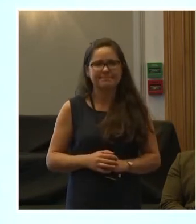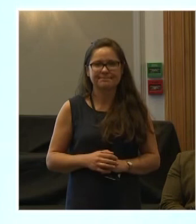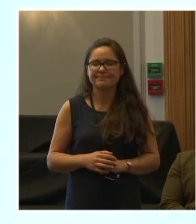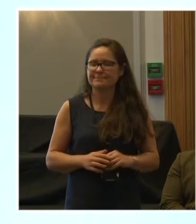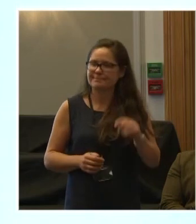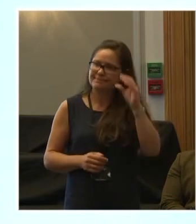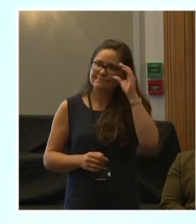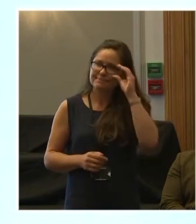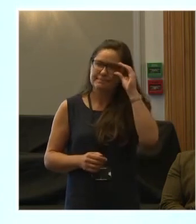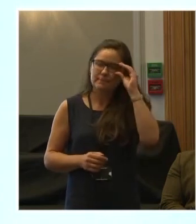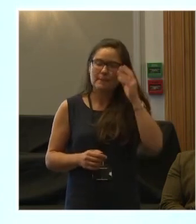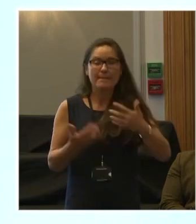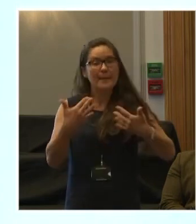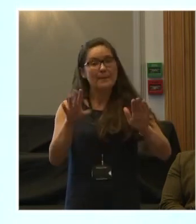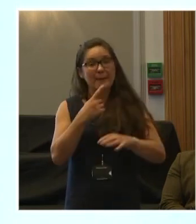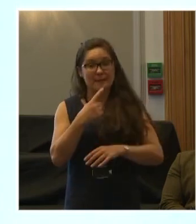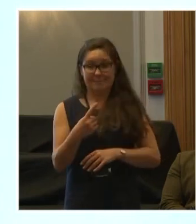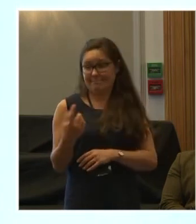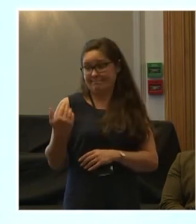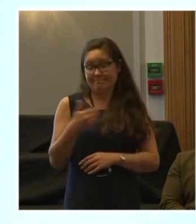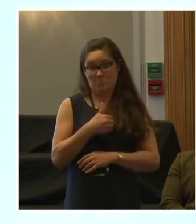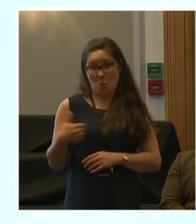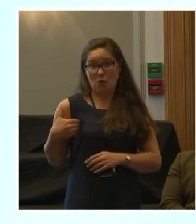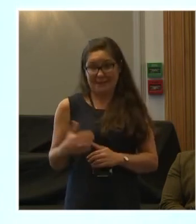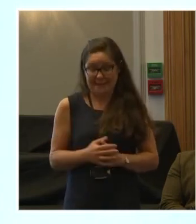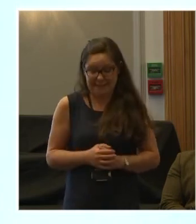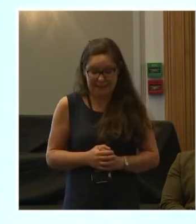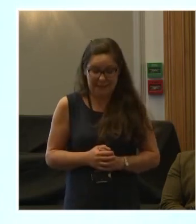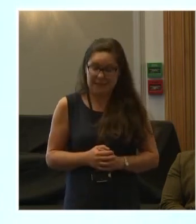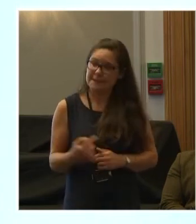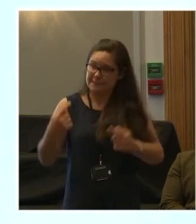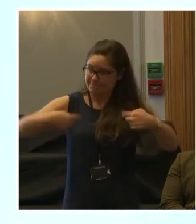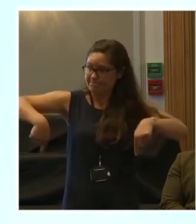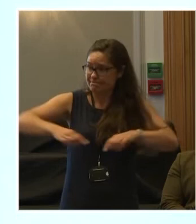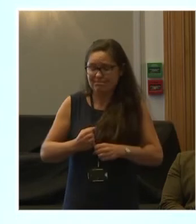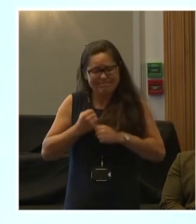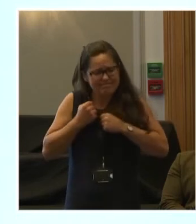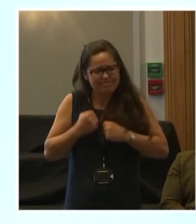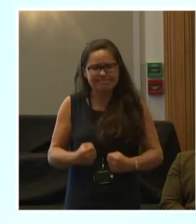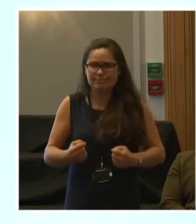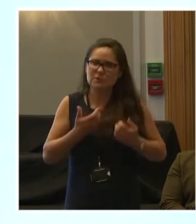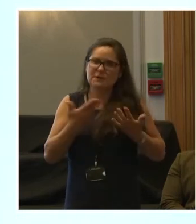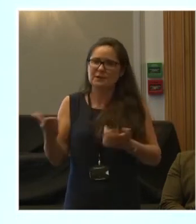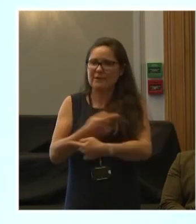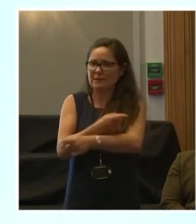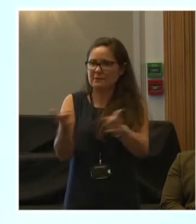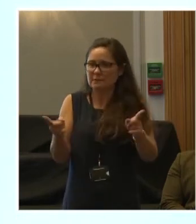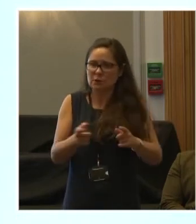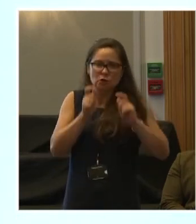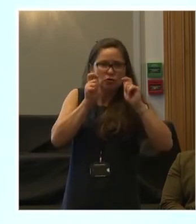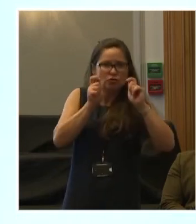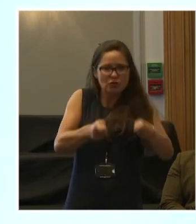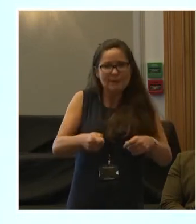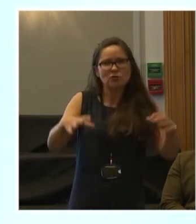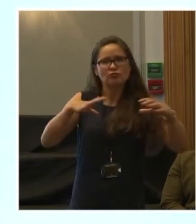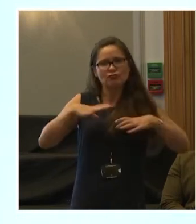As I mentioned this morning, Retina UK is committed to serving you, the community, and driving treatments to market. Supporting